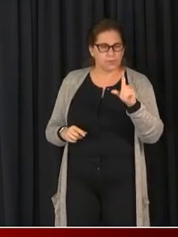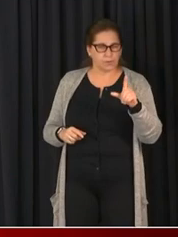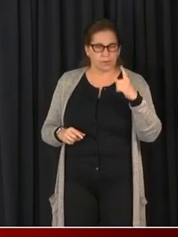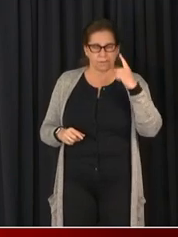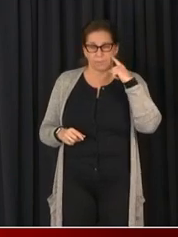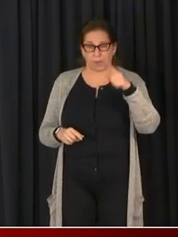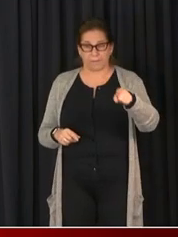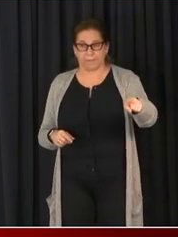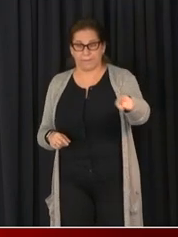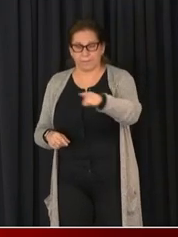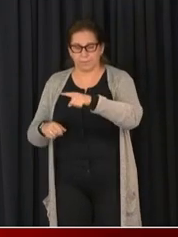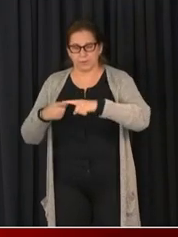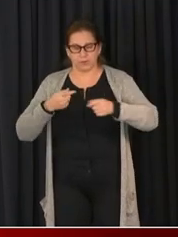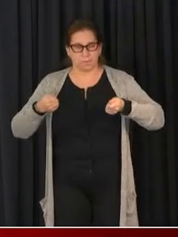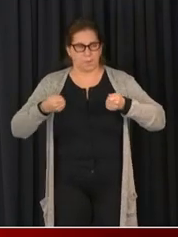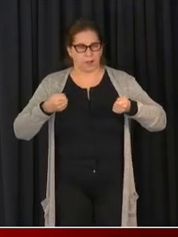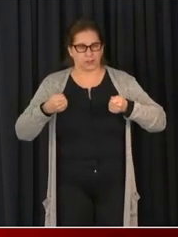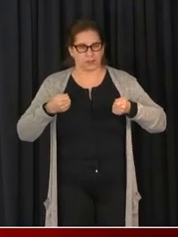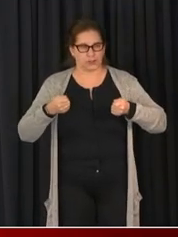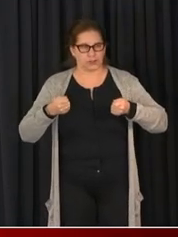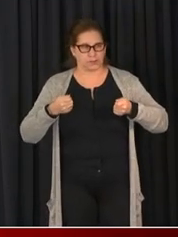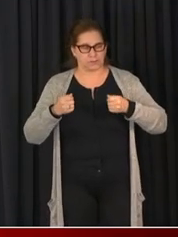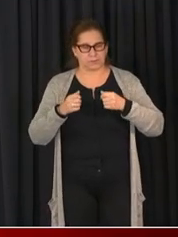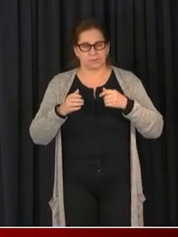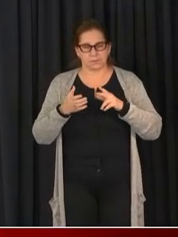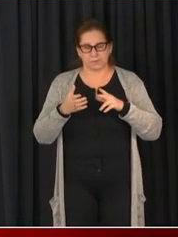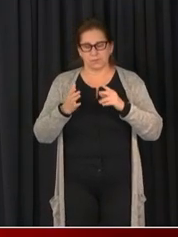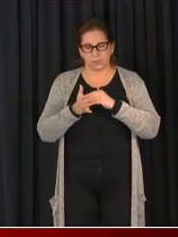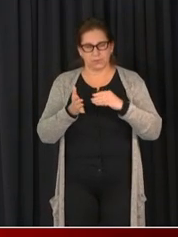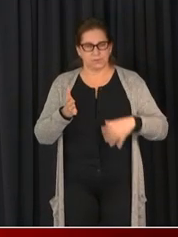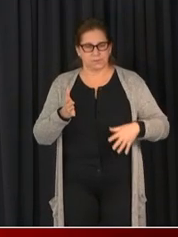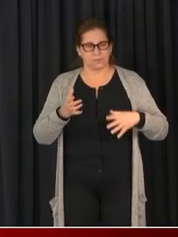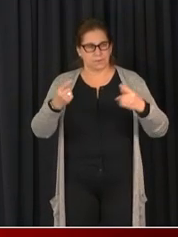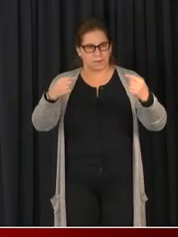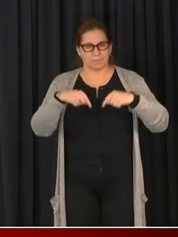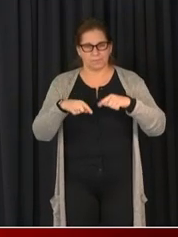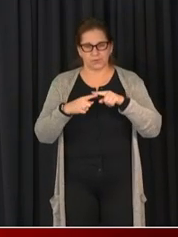manage travelers, people coming from